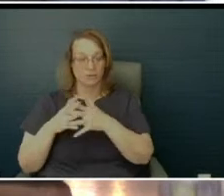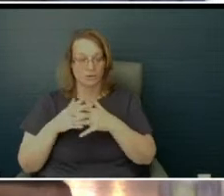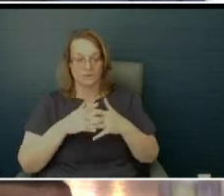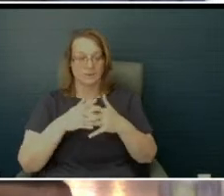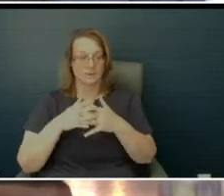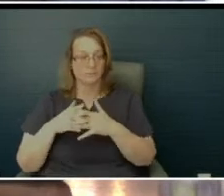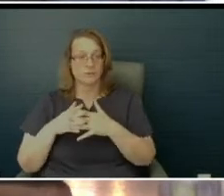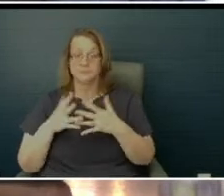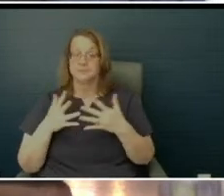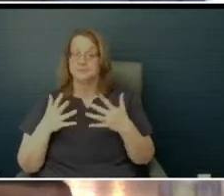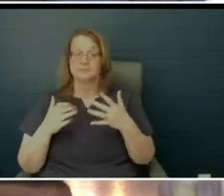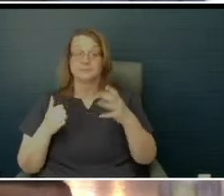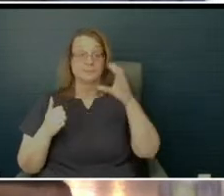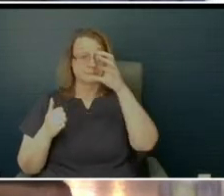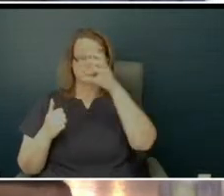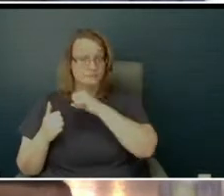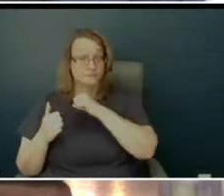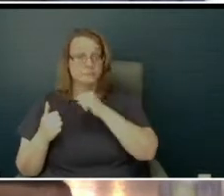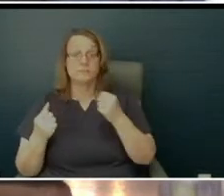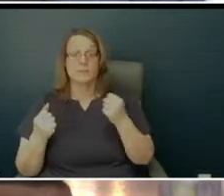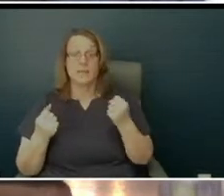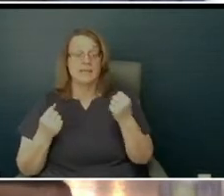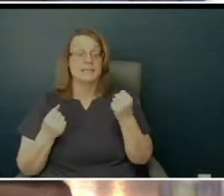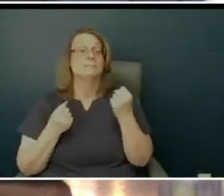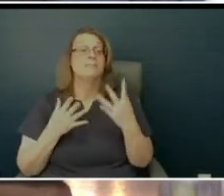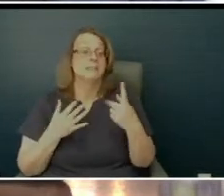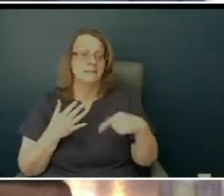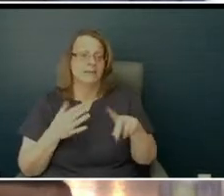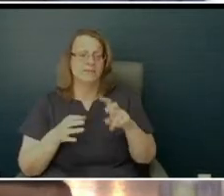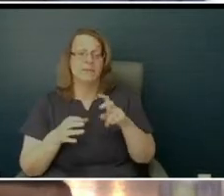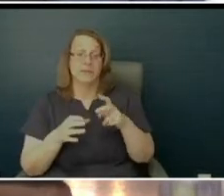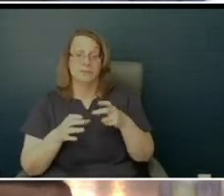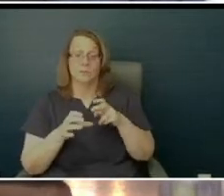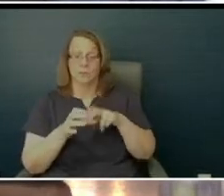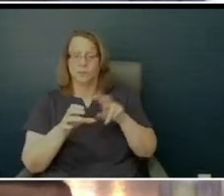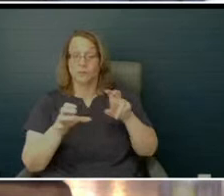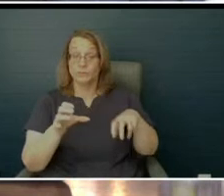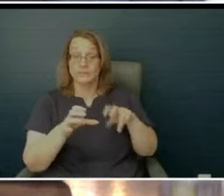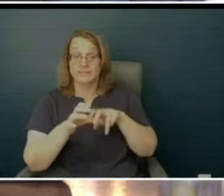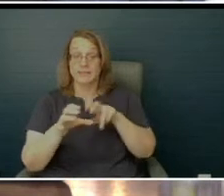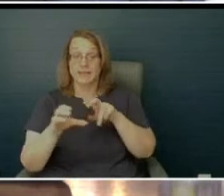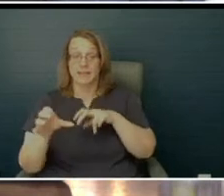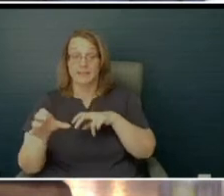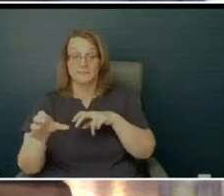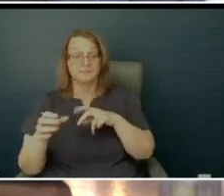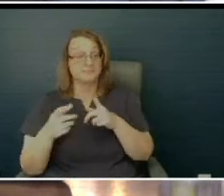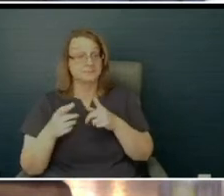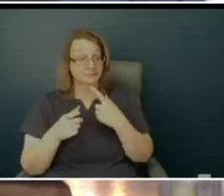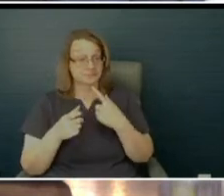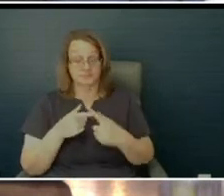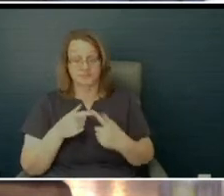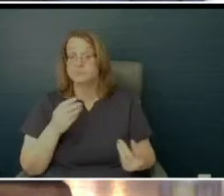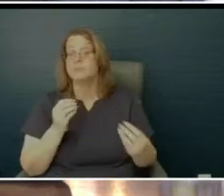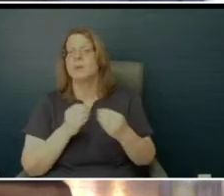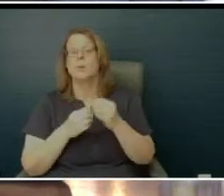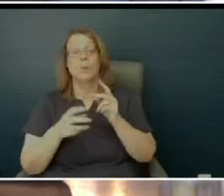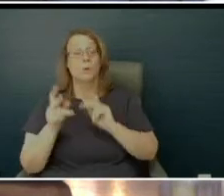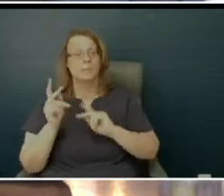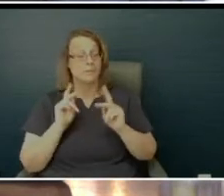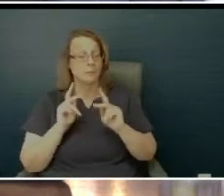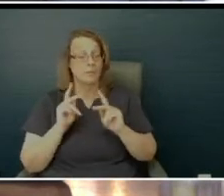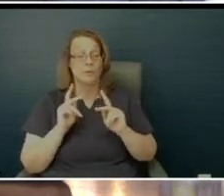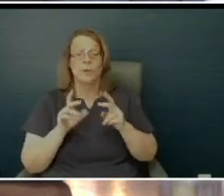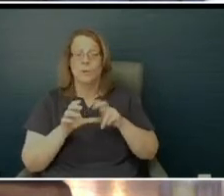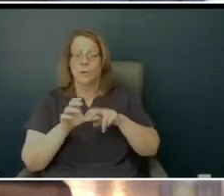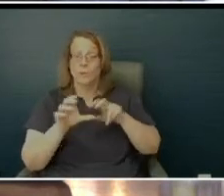many of them would have resigned. And that would then have led to resignations across the department in Washington.